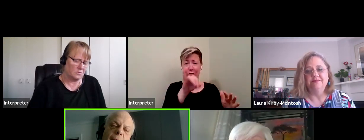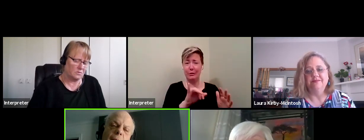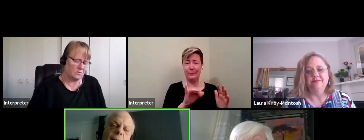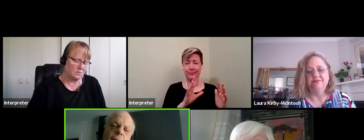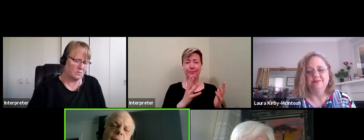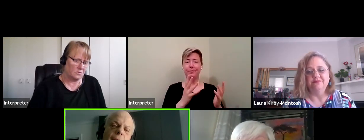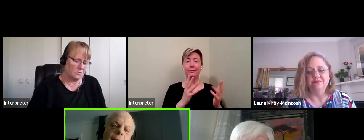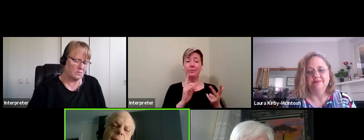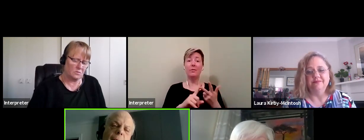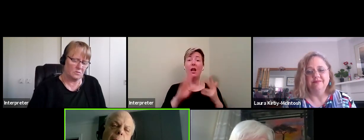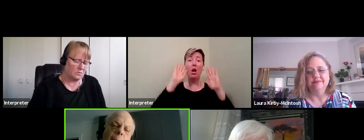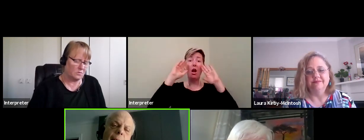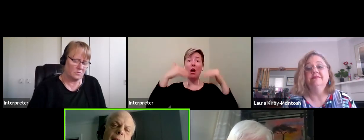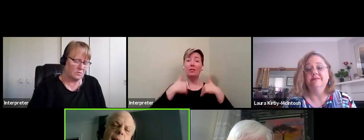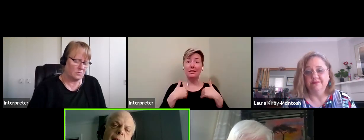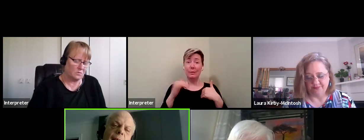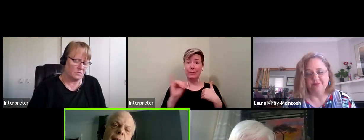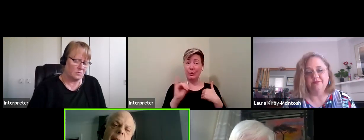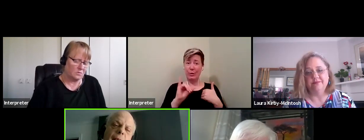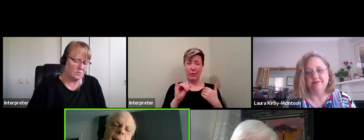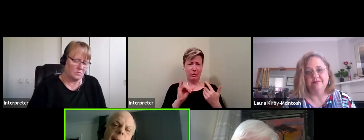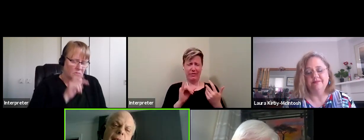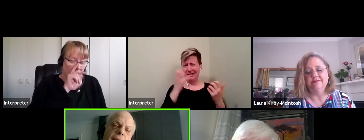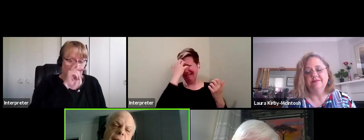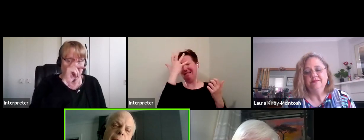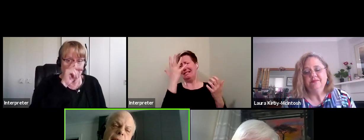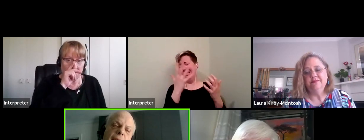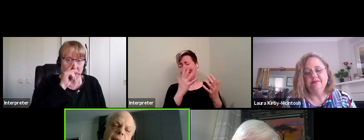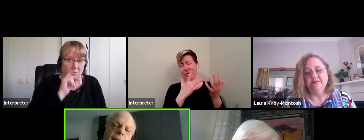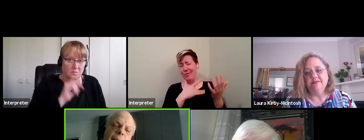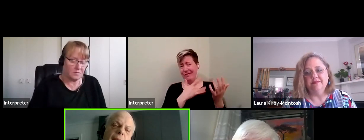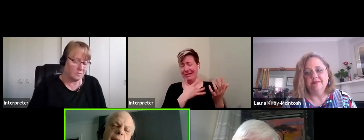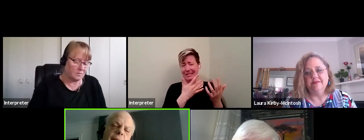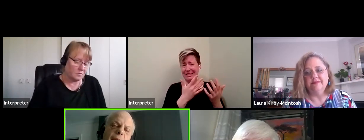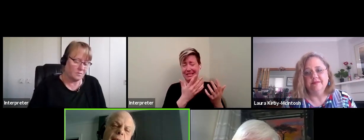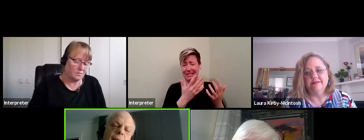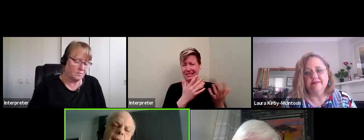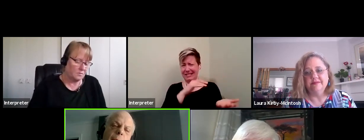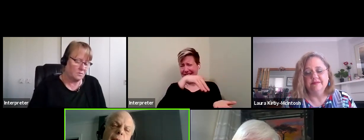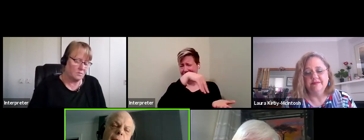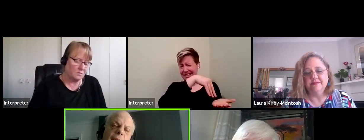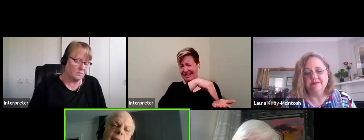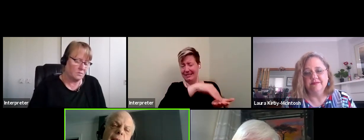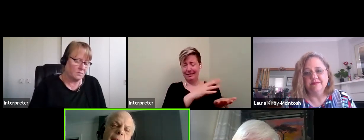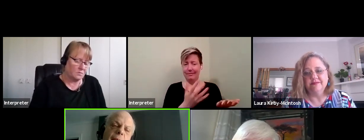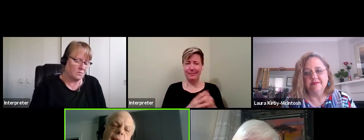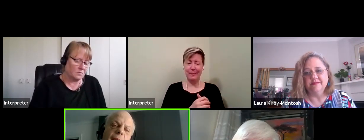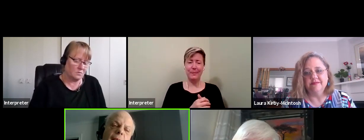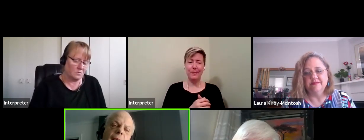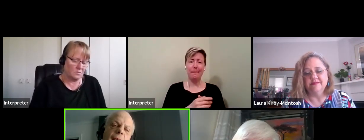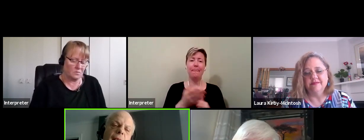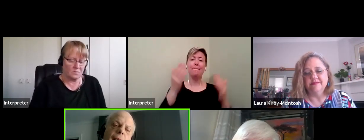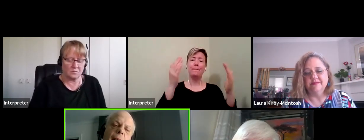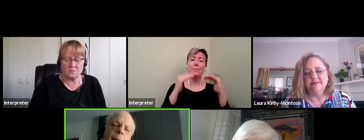They're compromised immune deficiencies. Yeah. Let me just emphasize. I've been seeing on Twitter day after